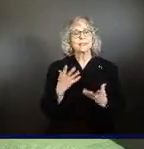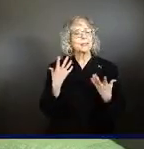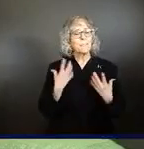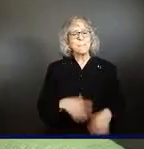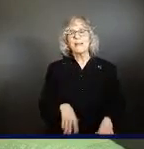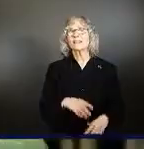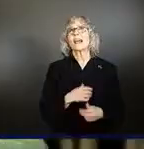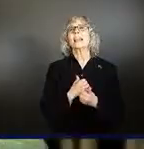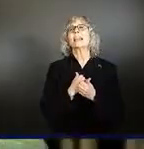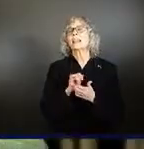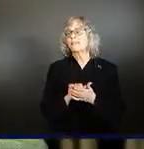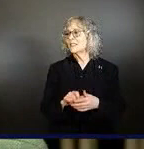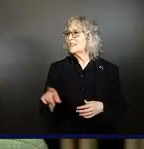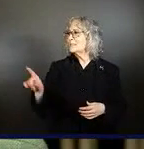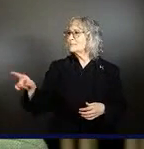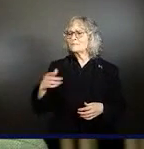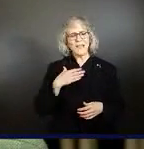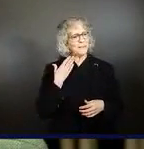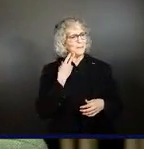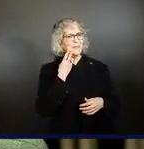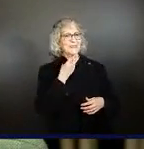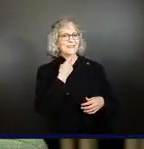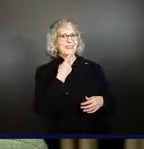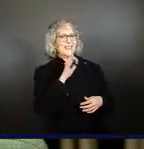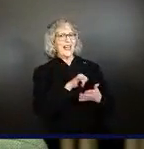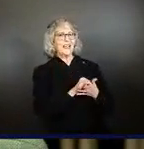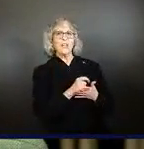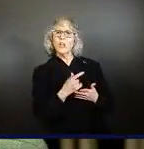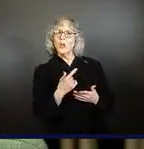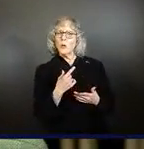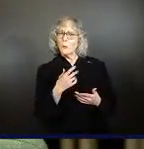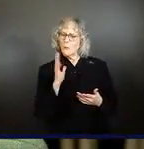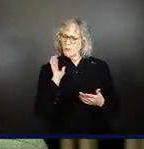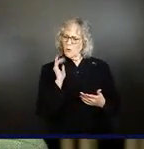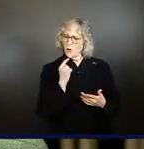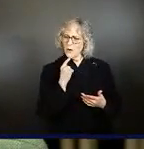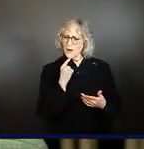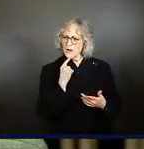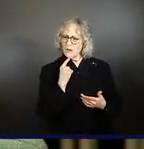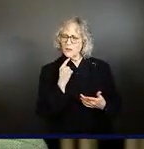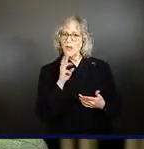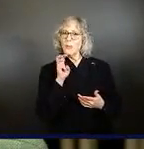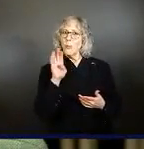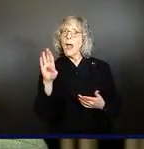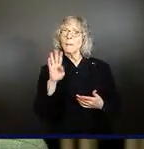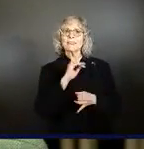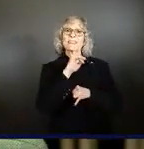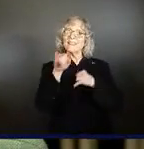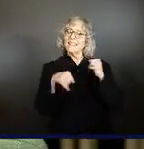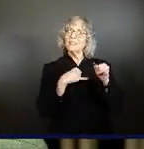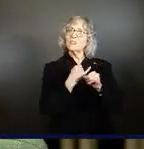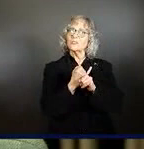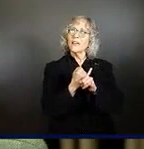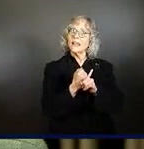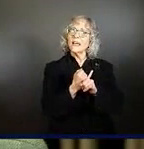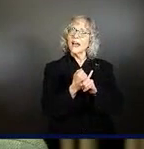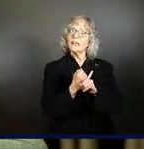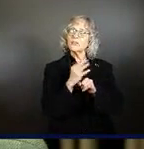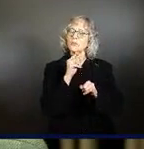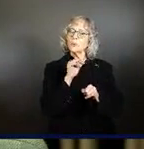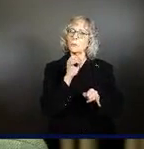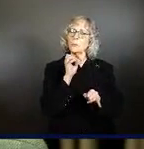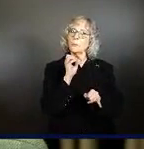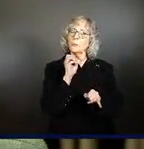I'm glad that you said that, and you alluded to it earlier about how Webb is truly an international mission. Didn't